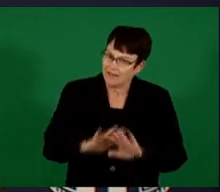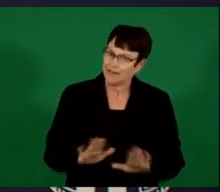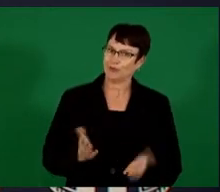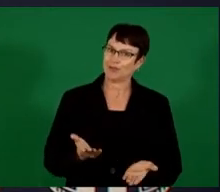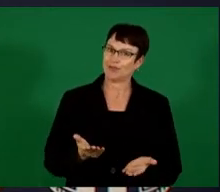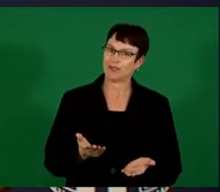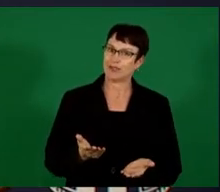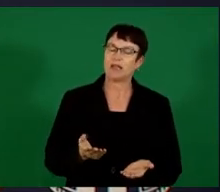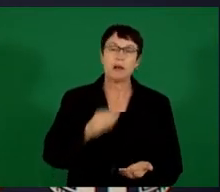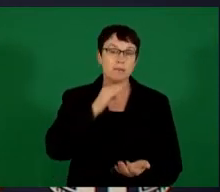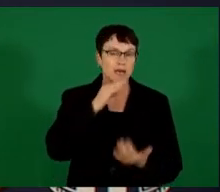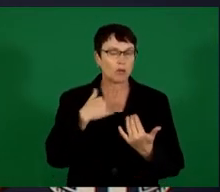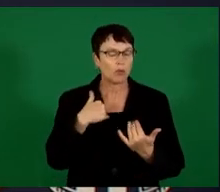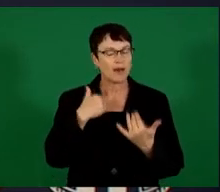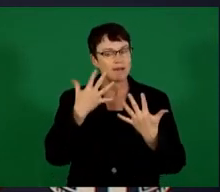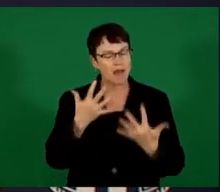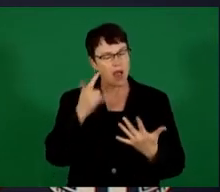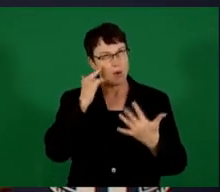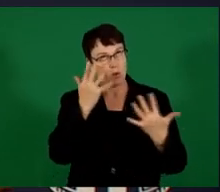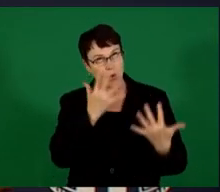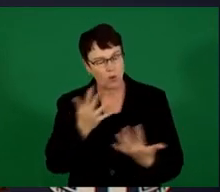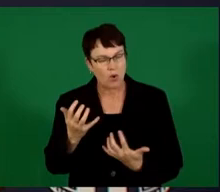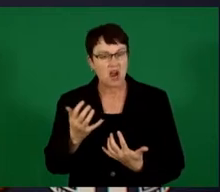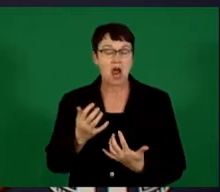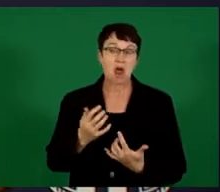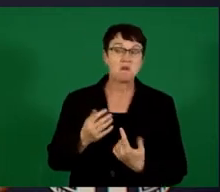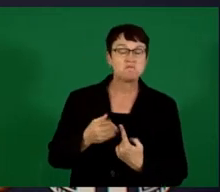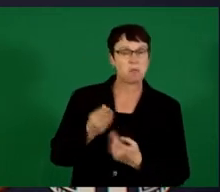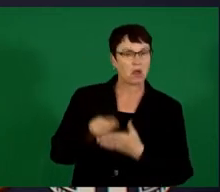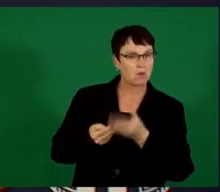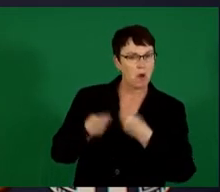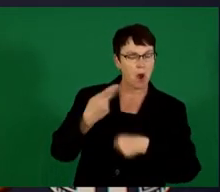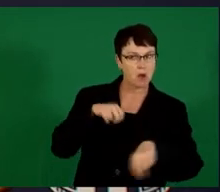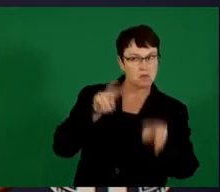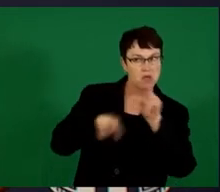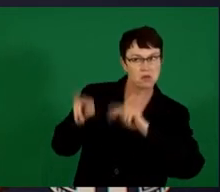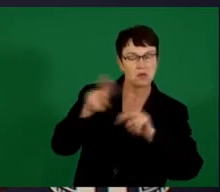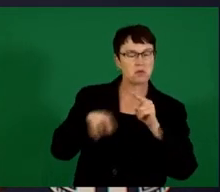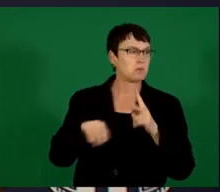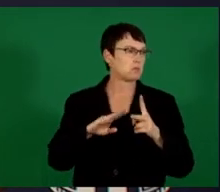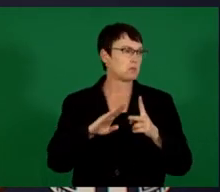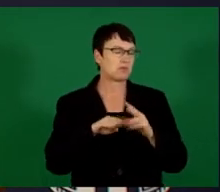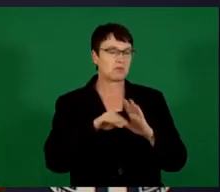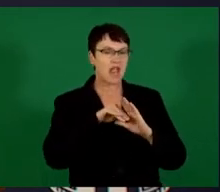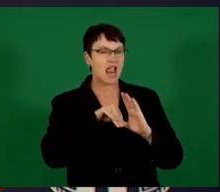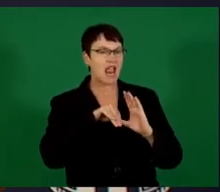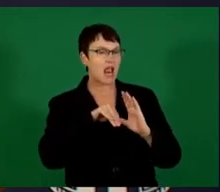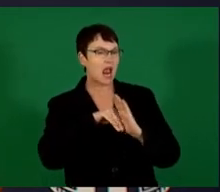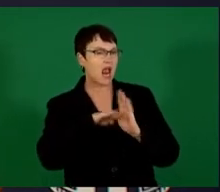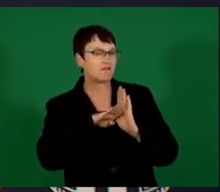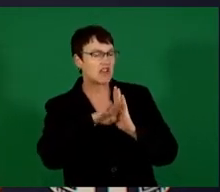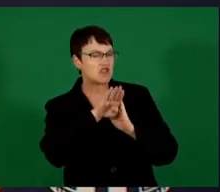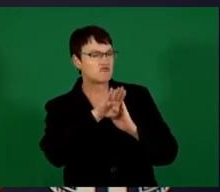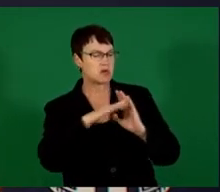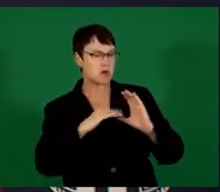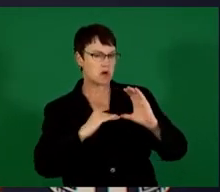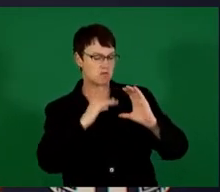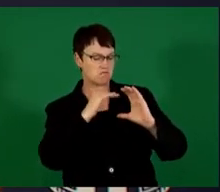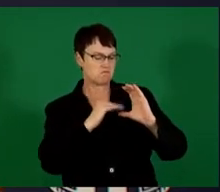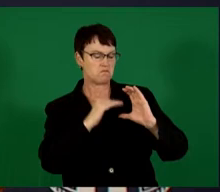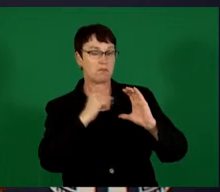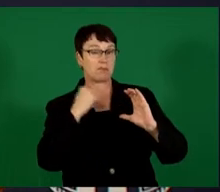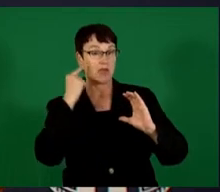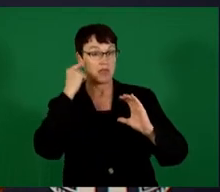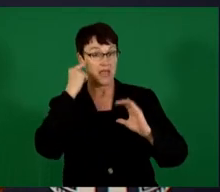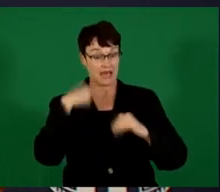economy and where we are with the inflation rate, and that we will be back within the target in the second